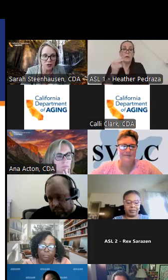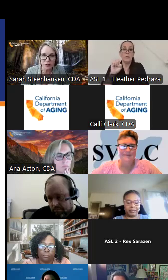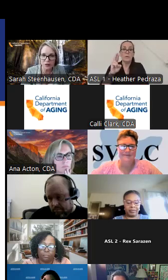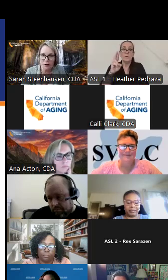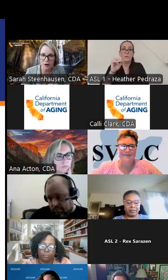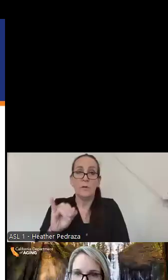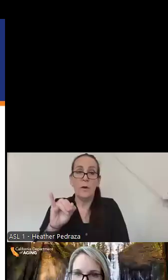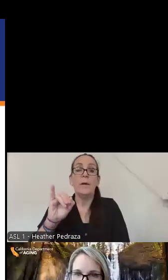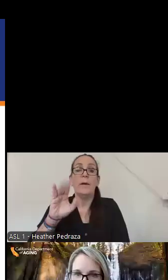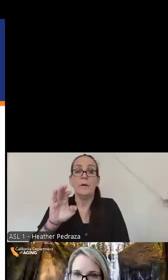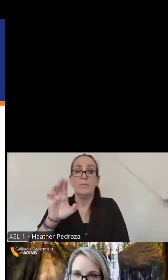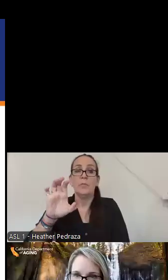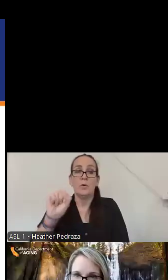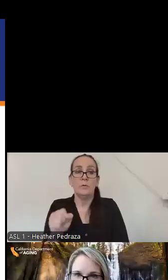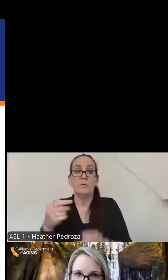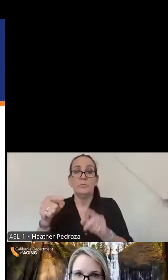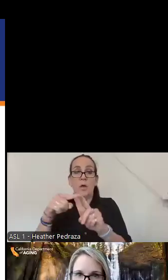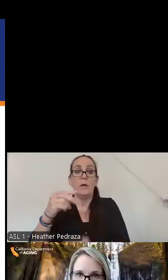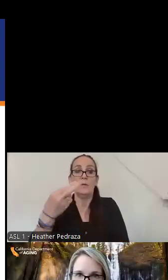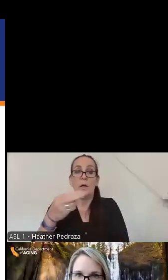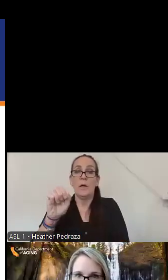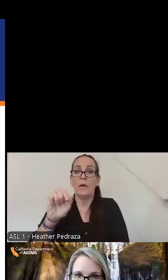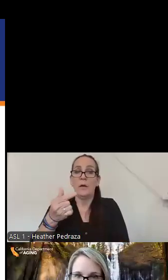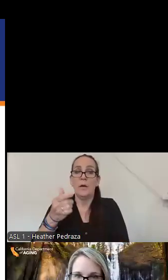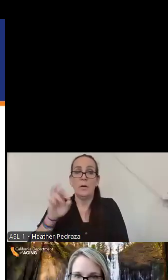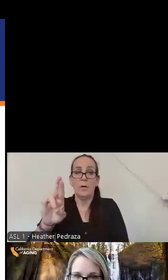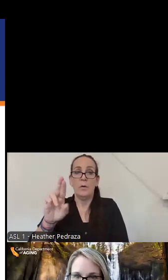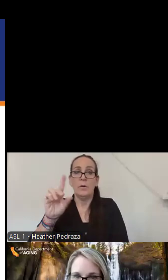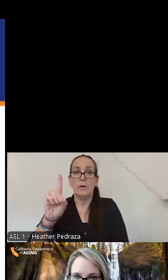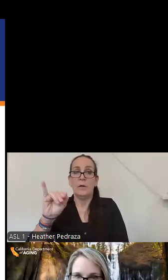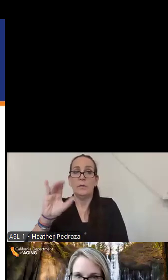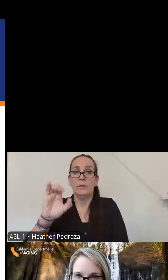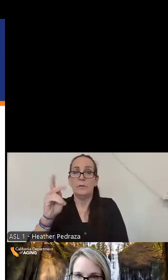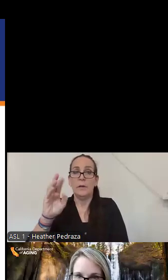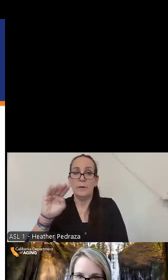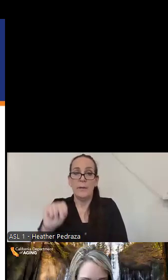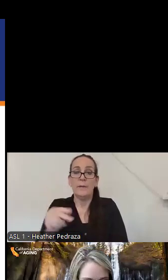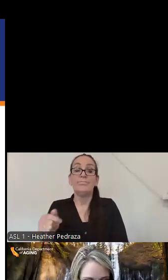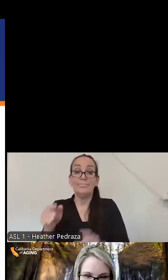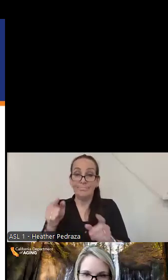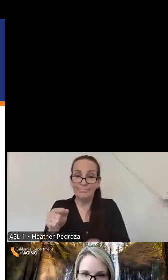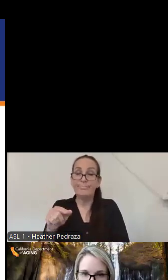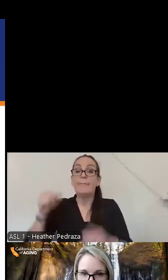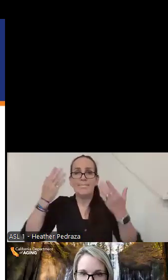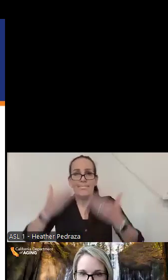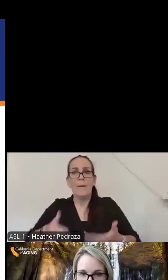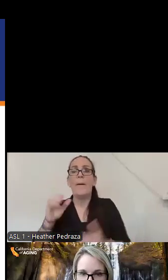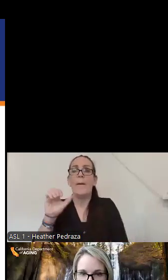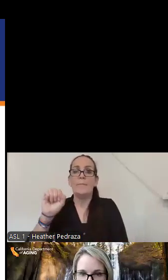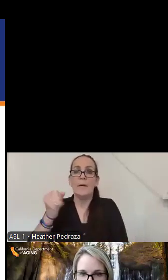Thank you, Sherry and Hagar. Thank you, Sarah. And good morning, everyone. This is Sherry Burns.